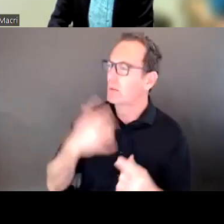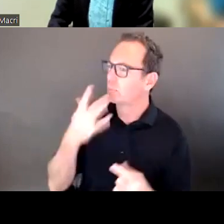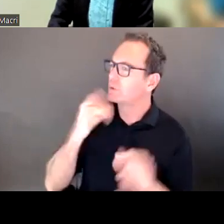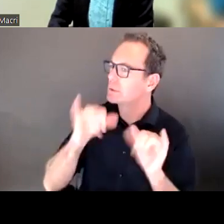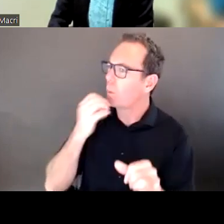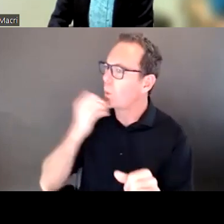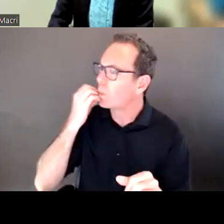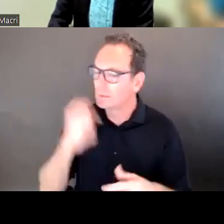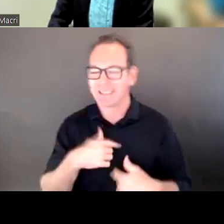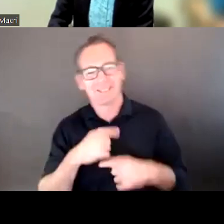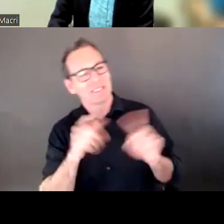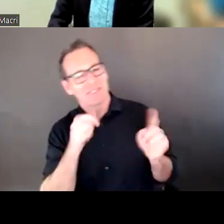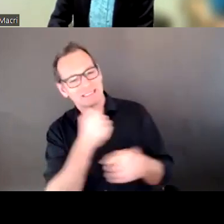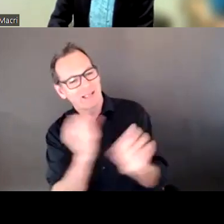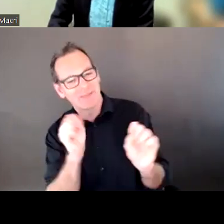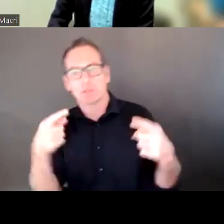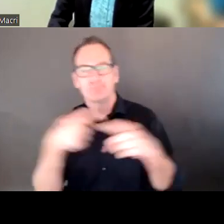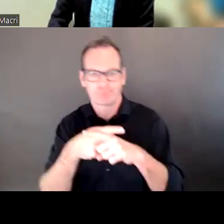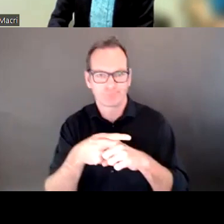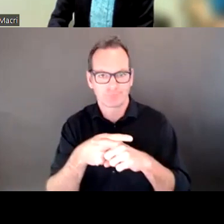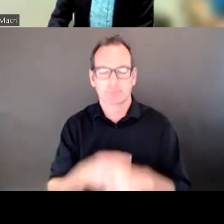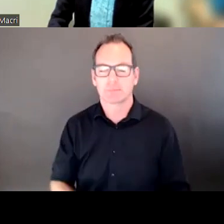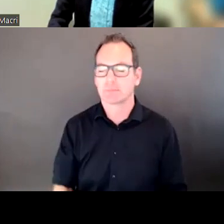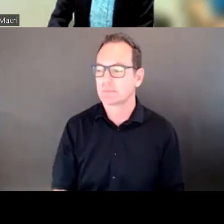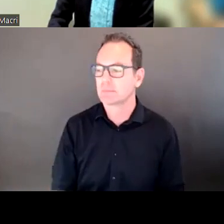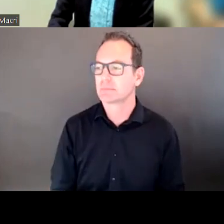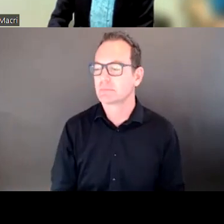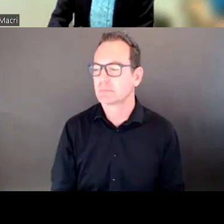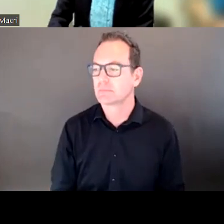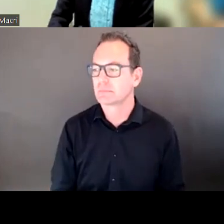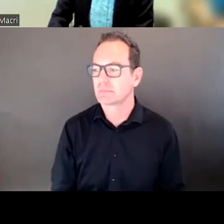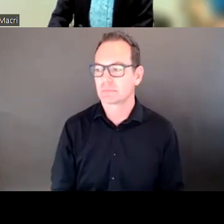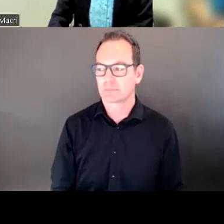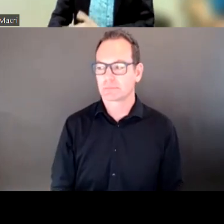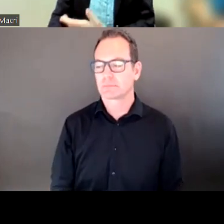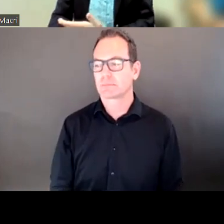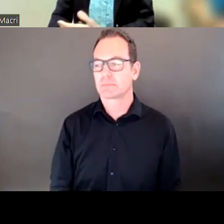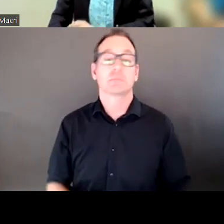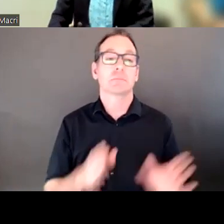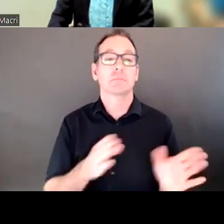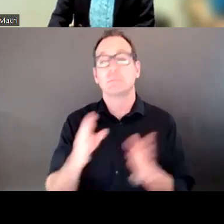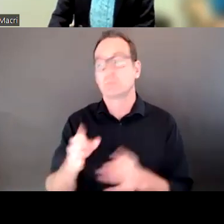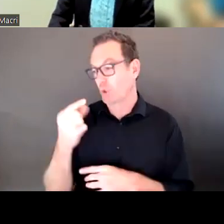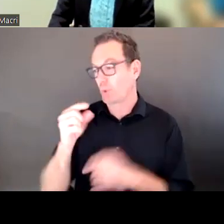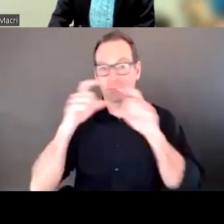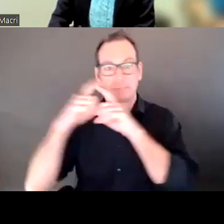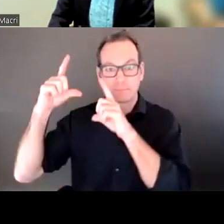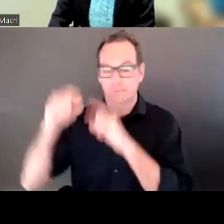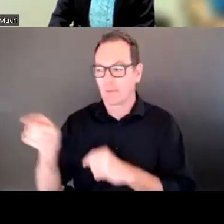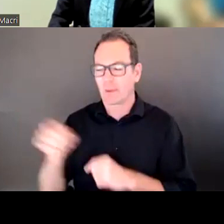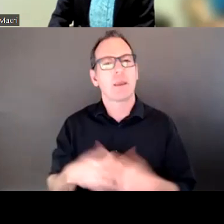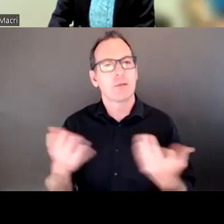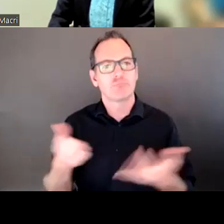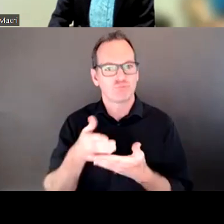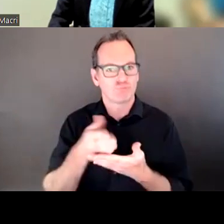together. Right. Another definition may be where we're concerned about rights, fairness, and justice. And I think we've been talking about that all day with